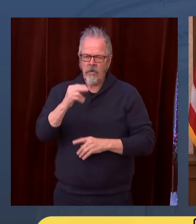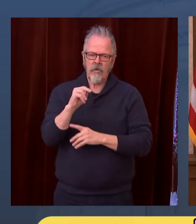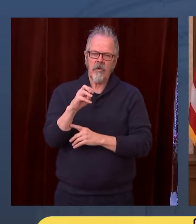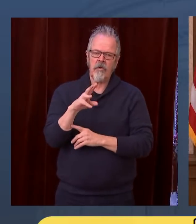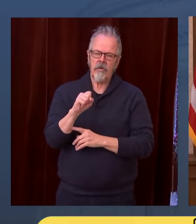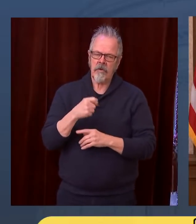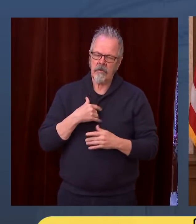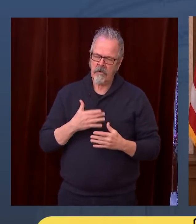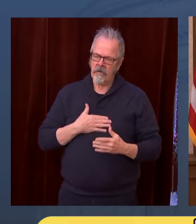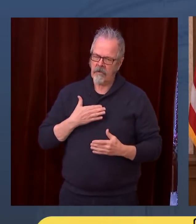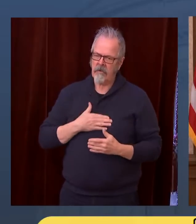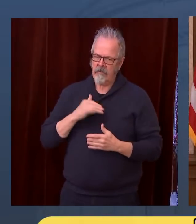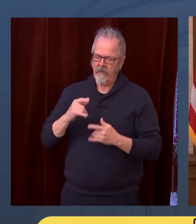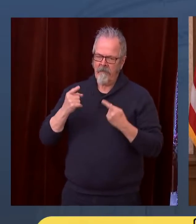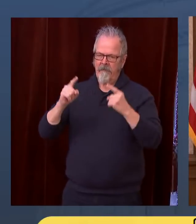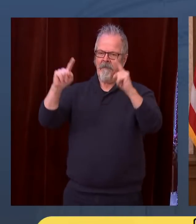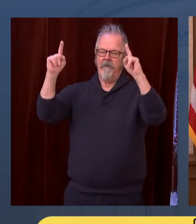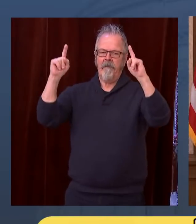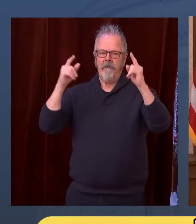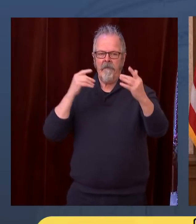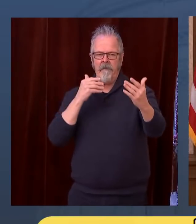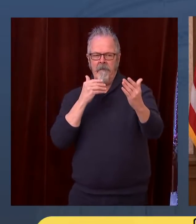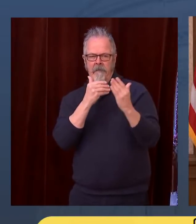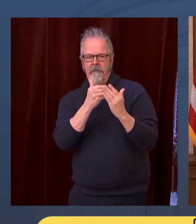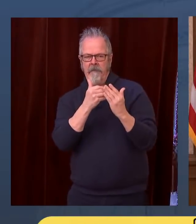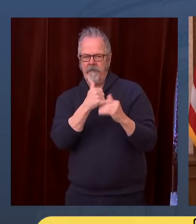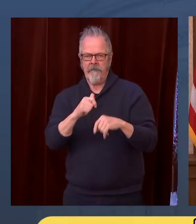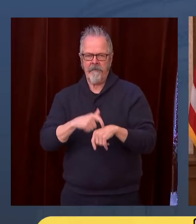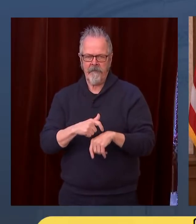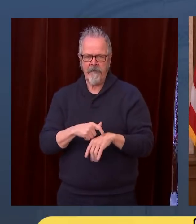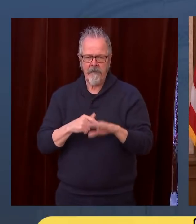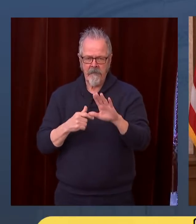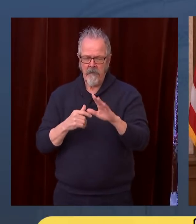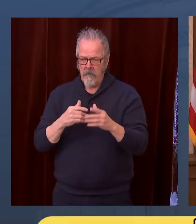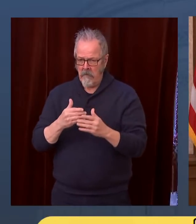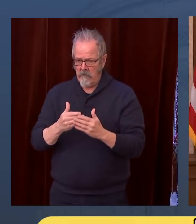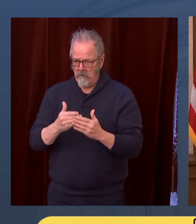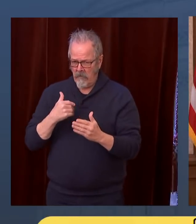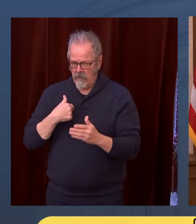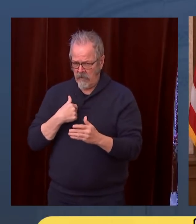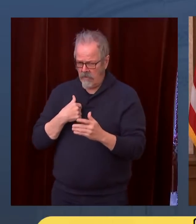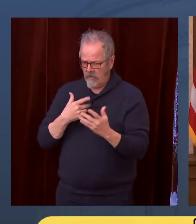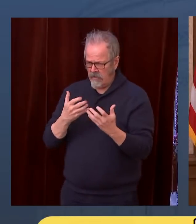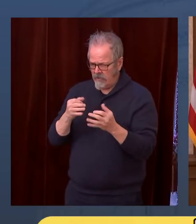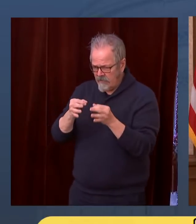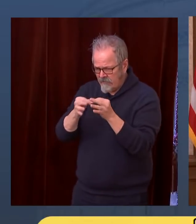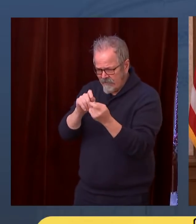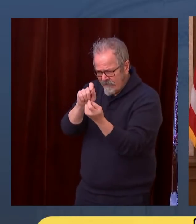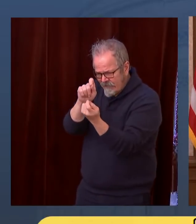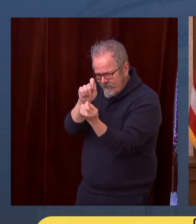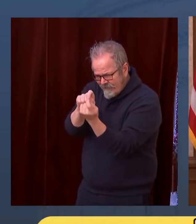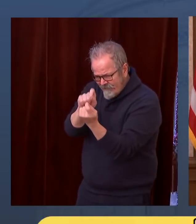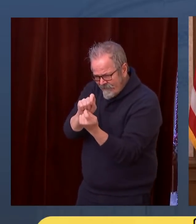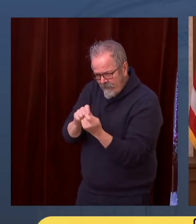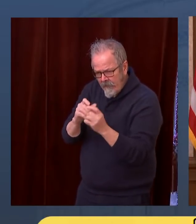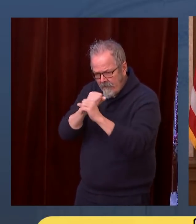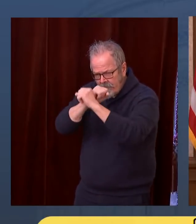Now, before I talk about the specific strategy moving forward, I wanted to share how we